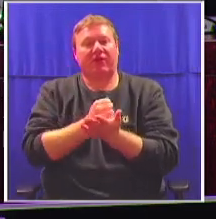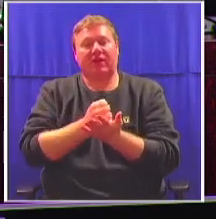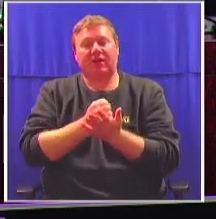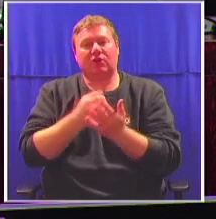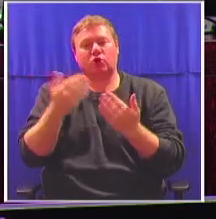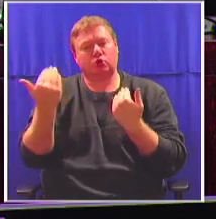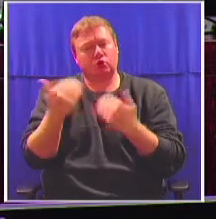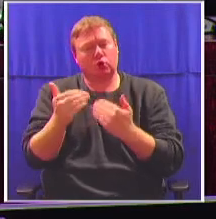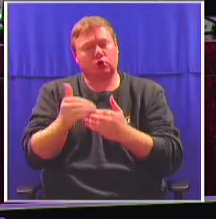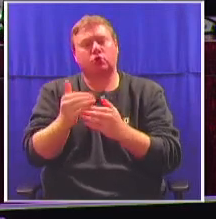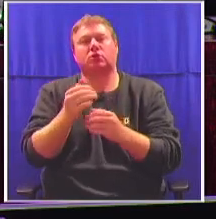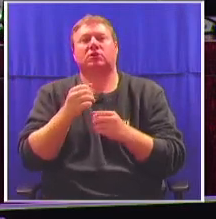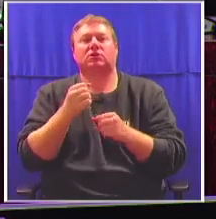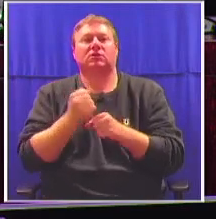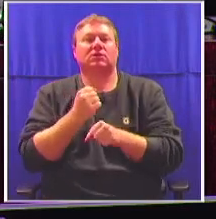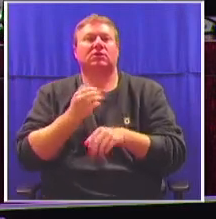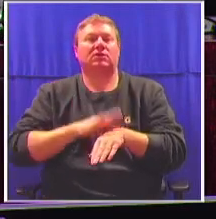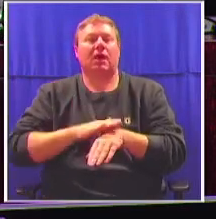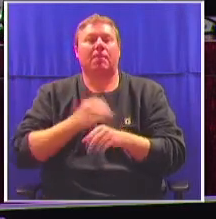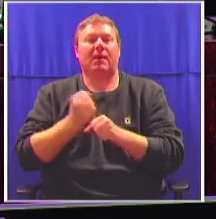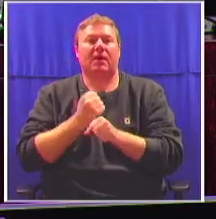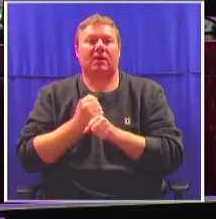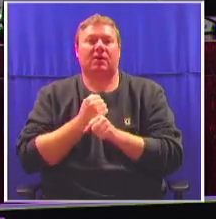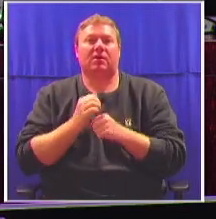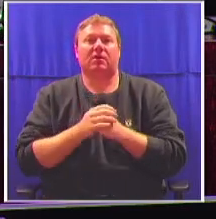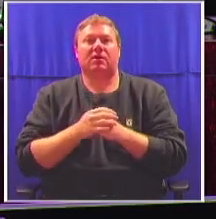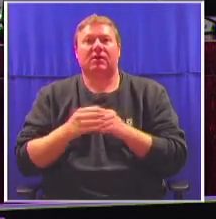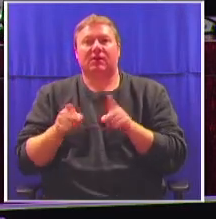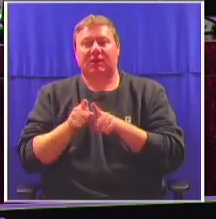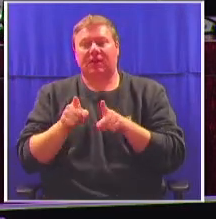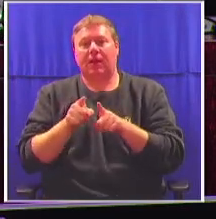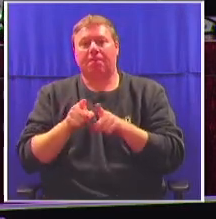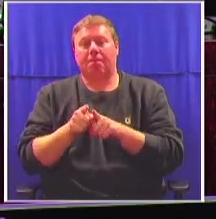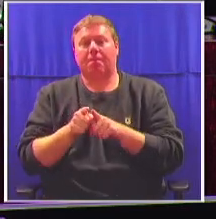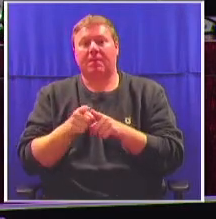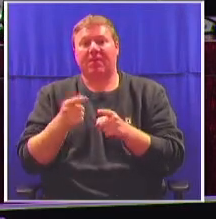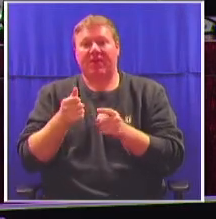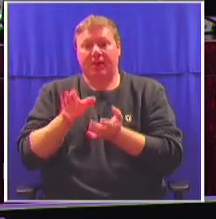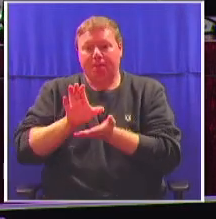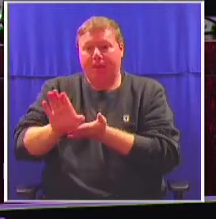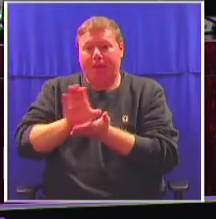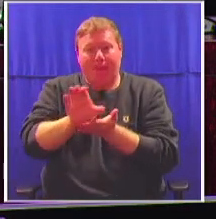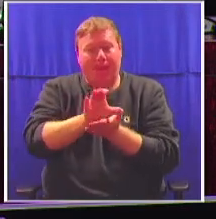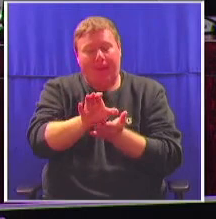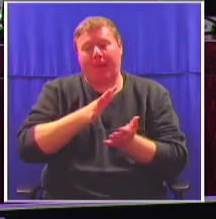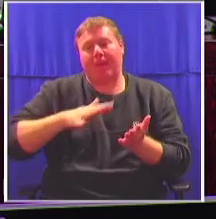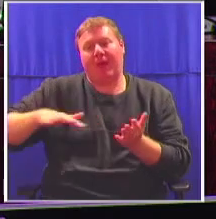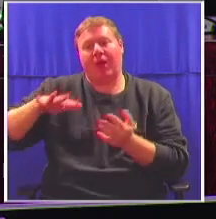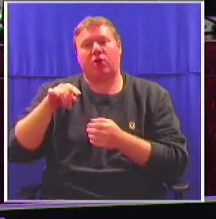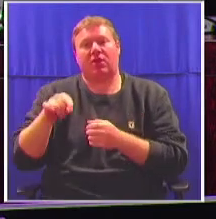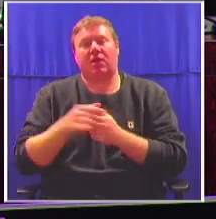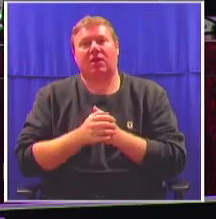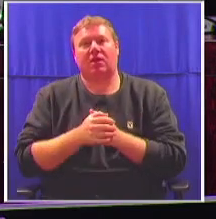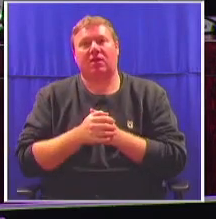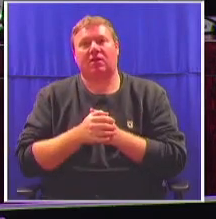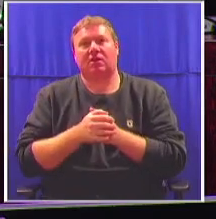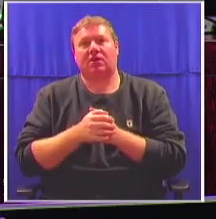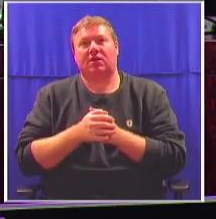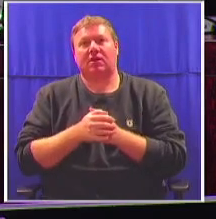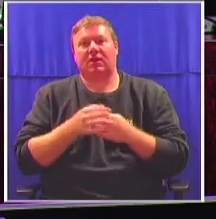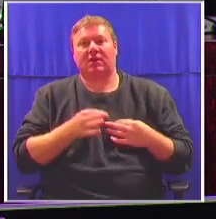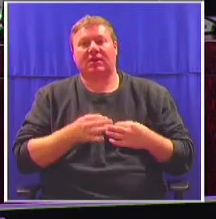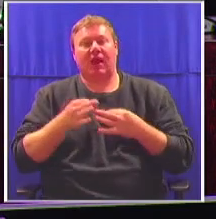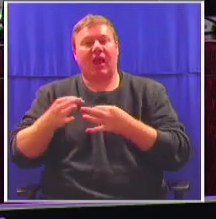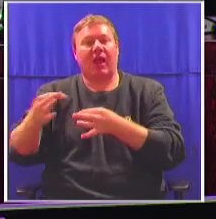unblocking funding for transformation in the sector. We are addressing the delays in issuing